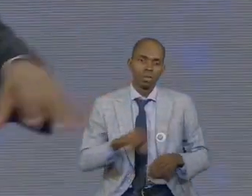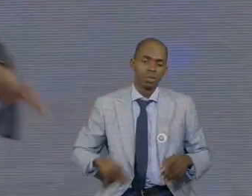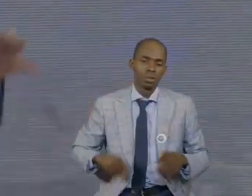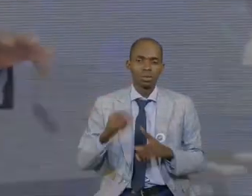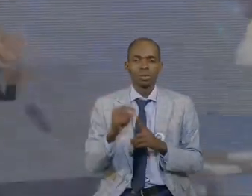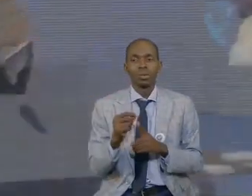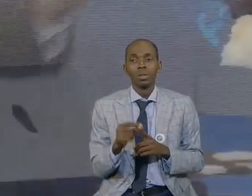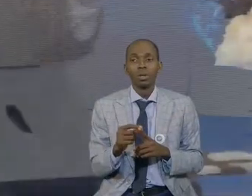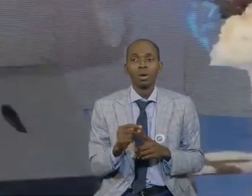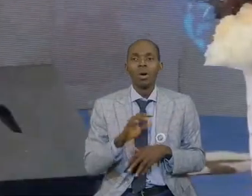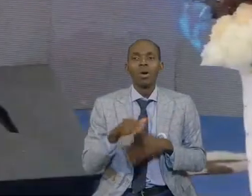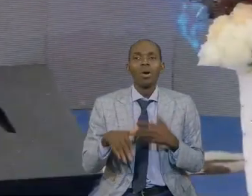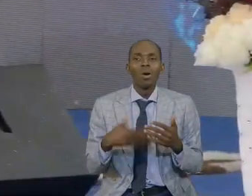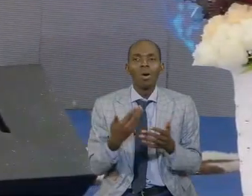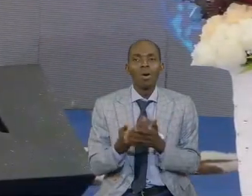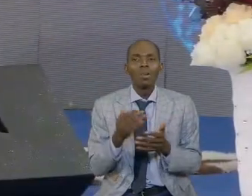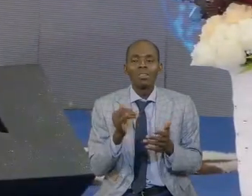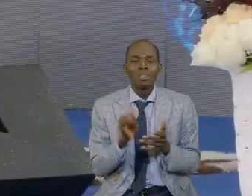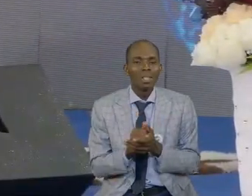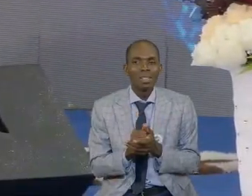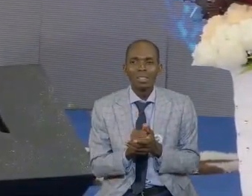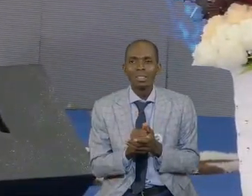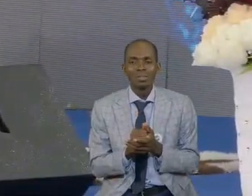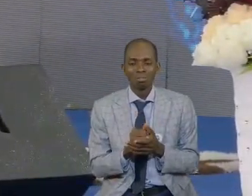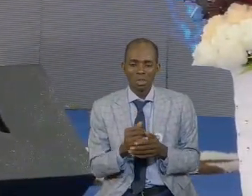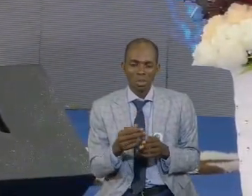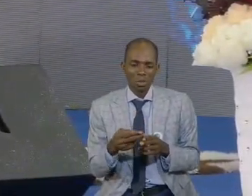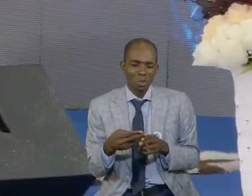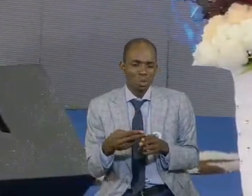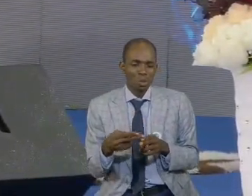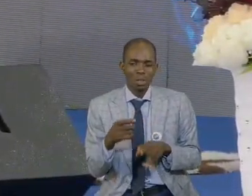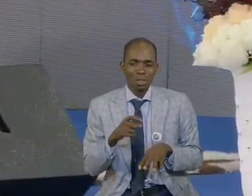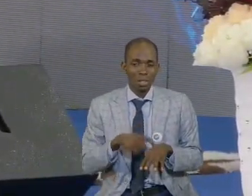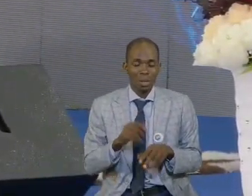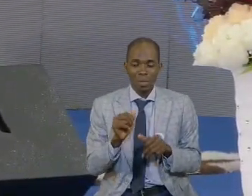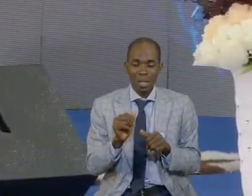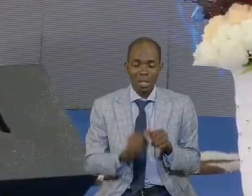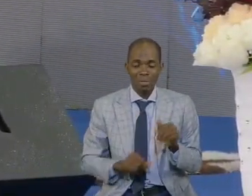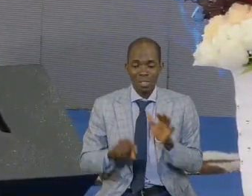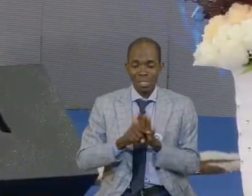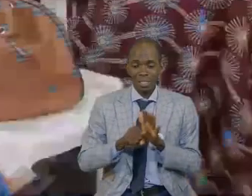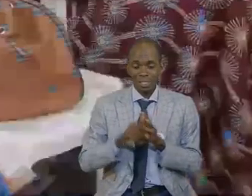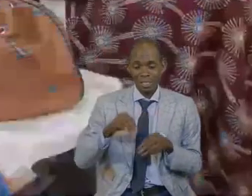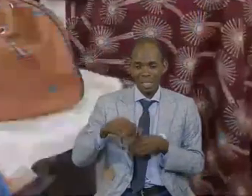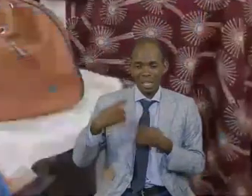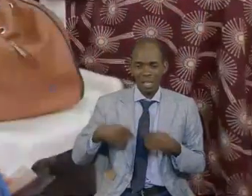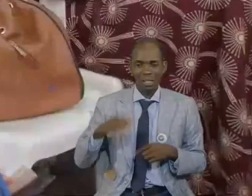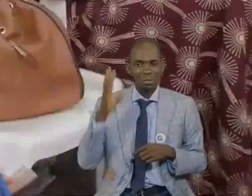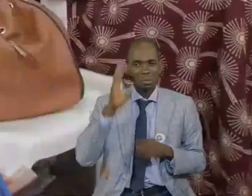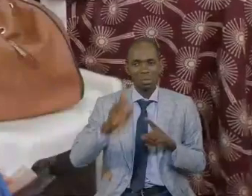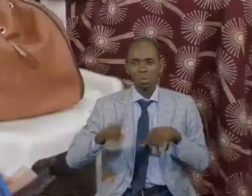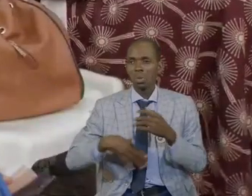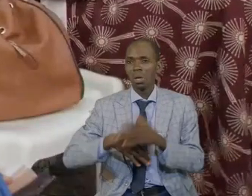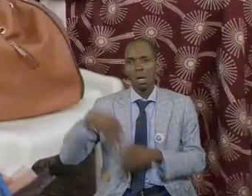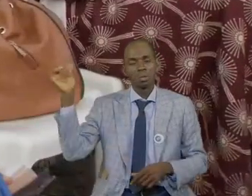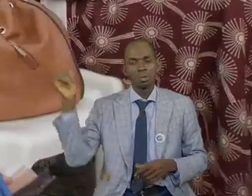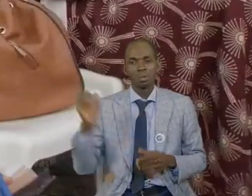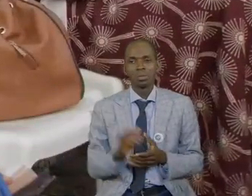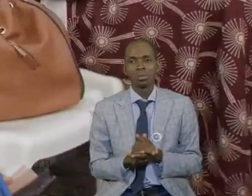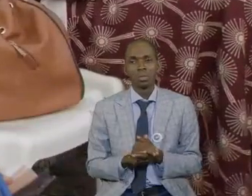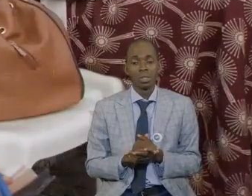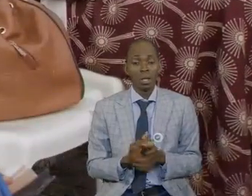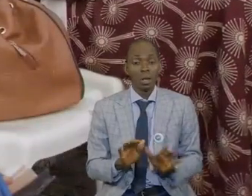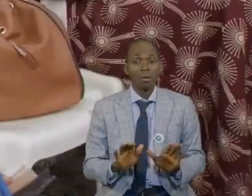All those things, just a matter of days, everything will vanish away. Fear